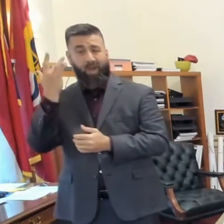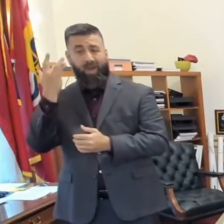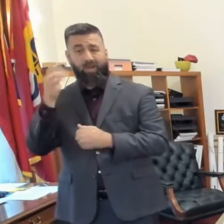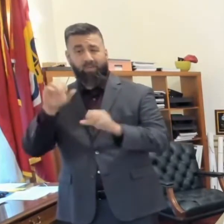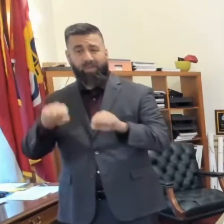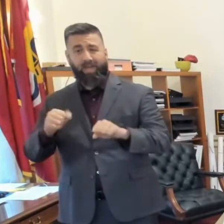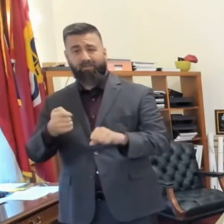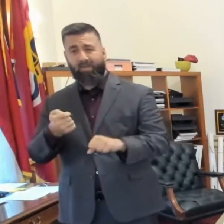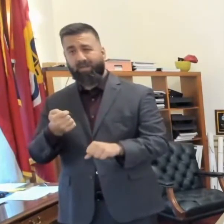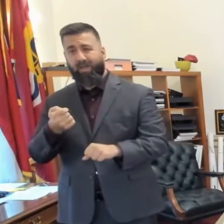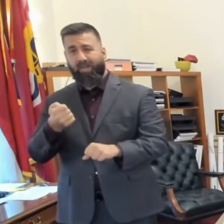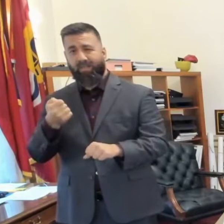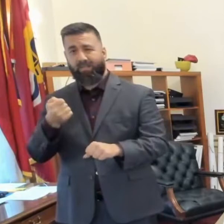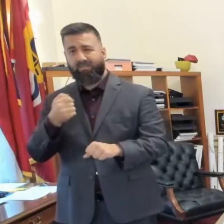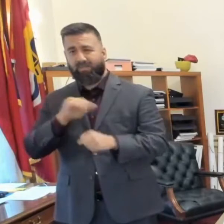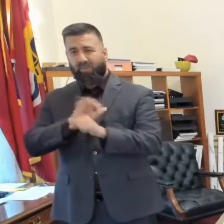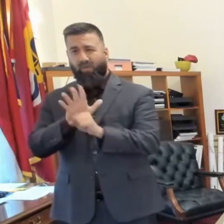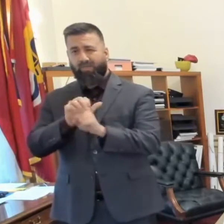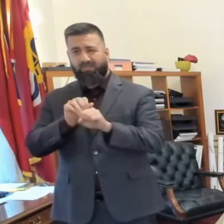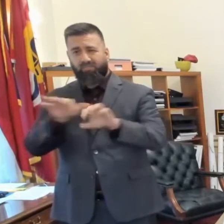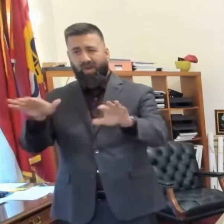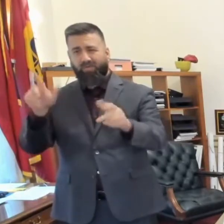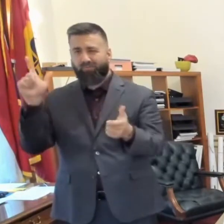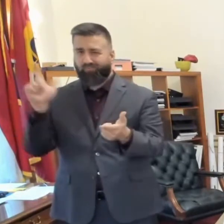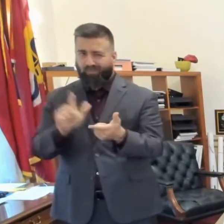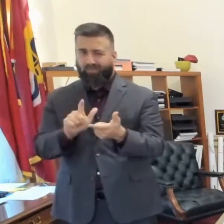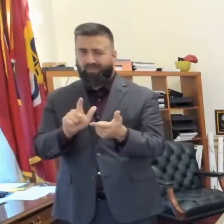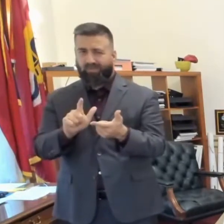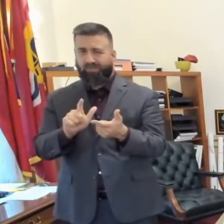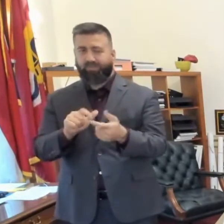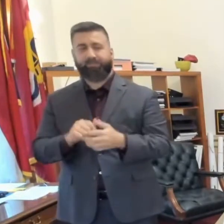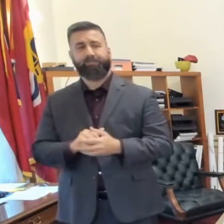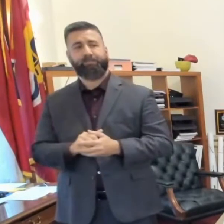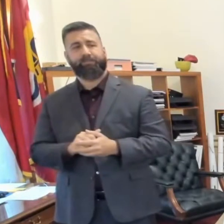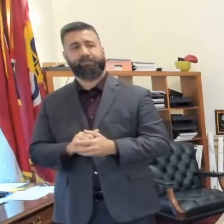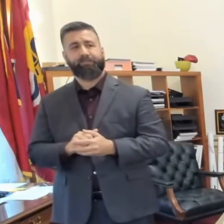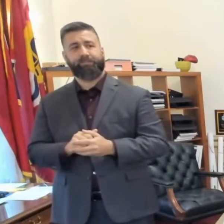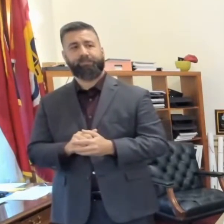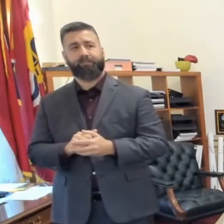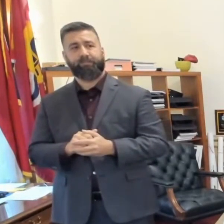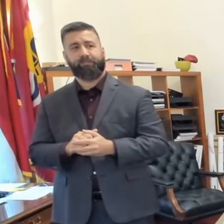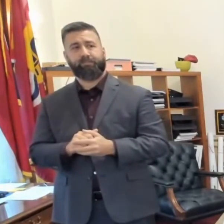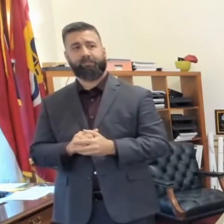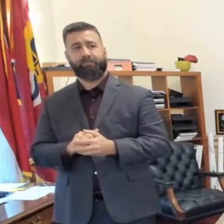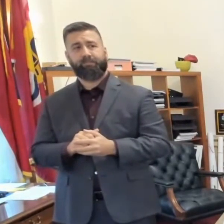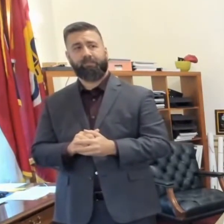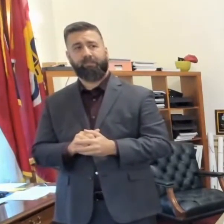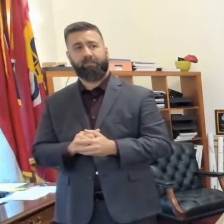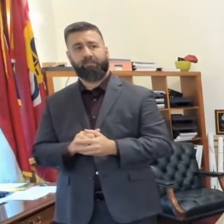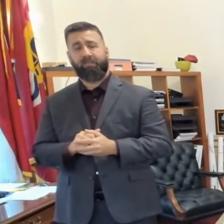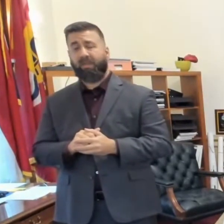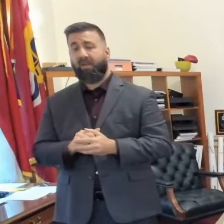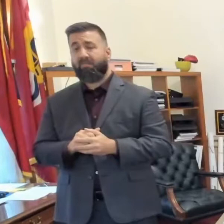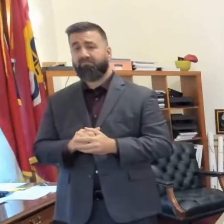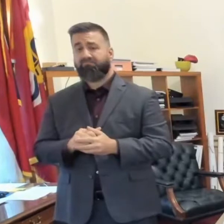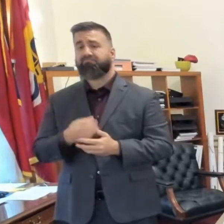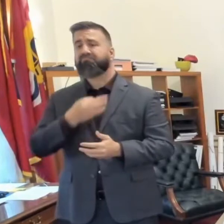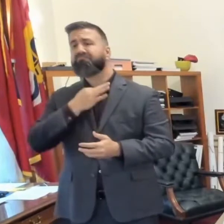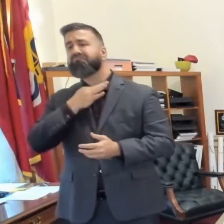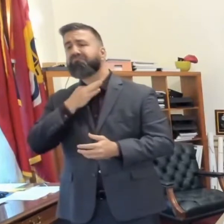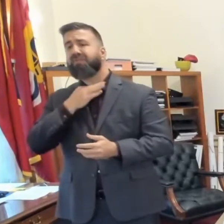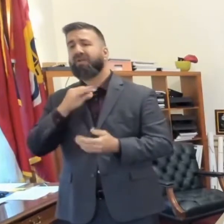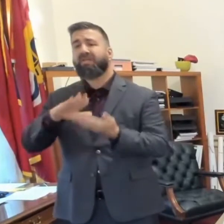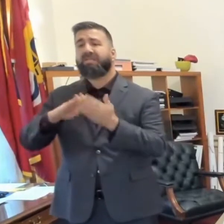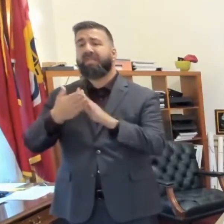little spread as possible. Does the city of St. Louis have to come up with its own distribution plan, or are we dependent on what the